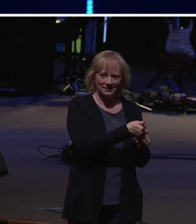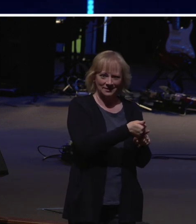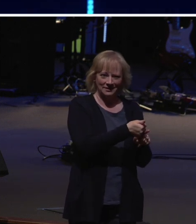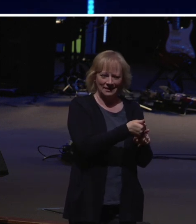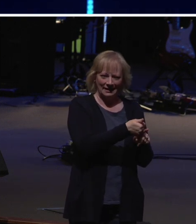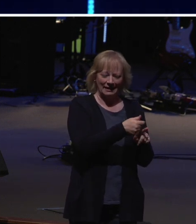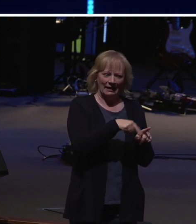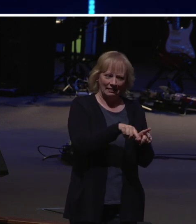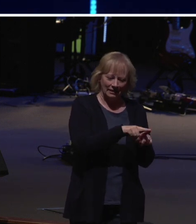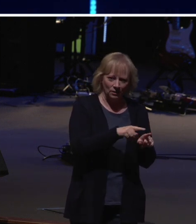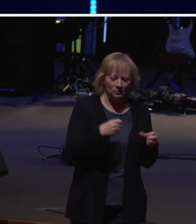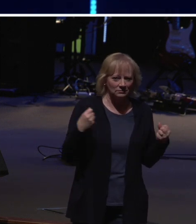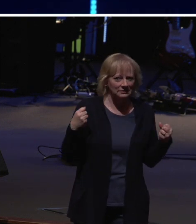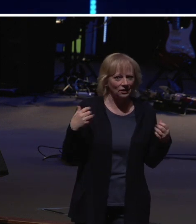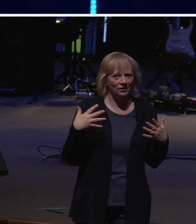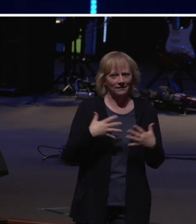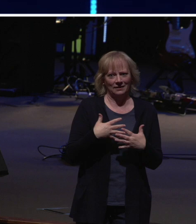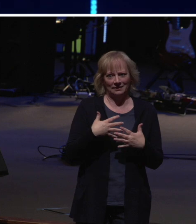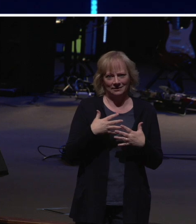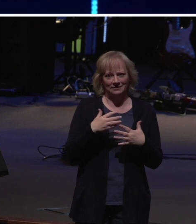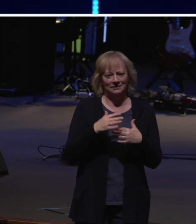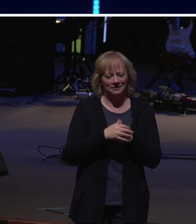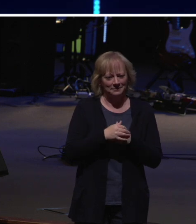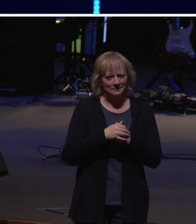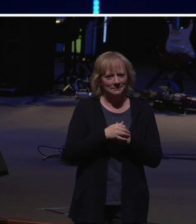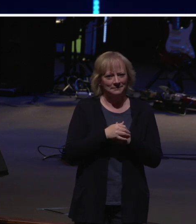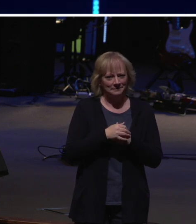was terrifying.